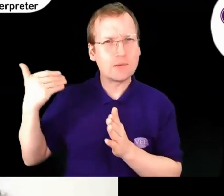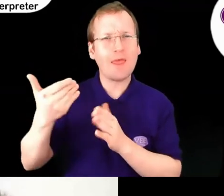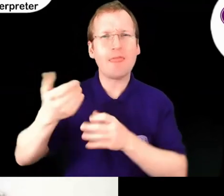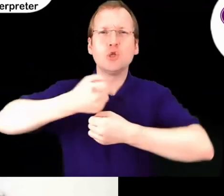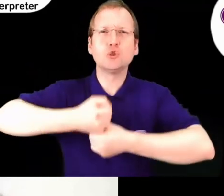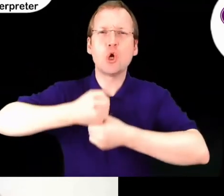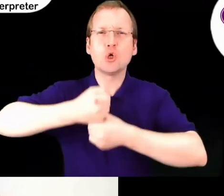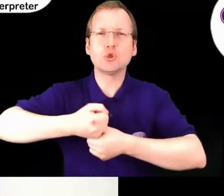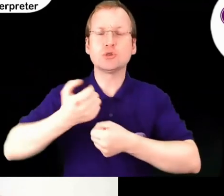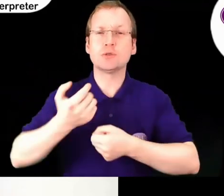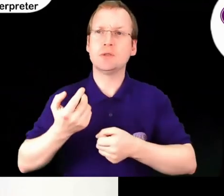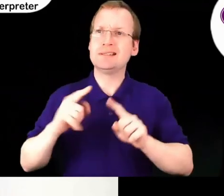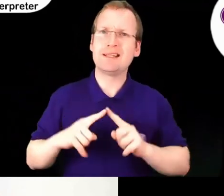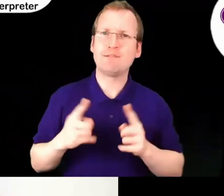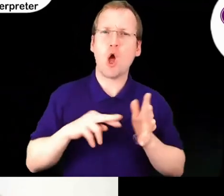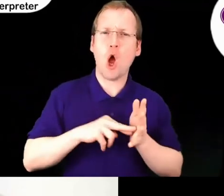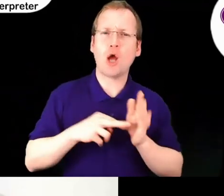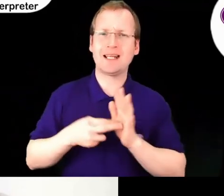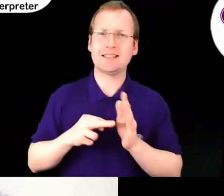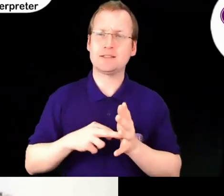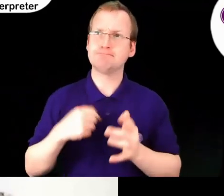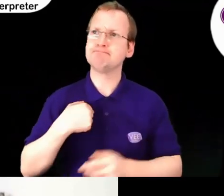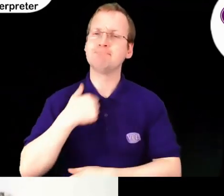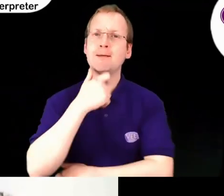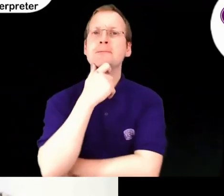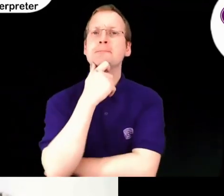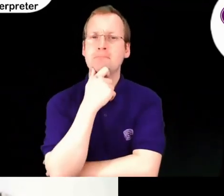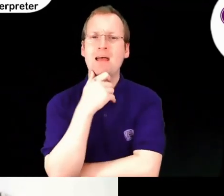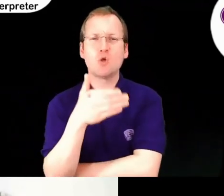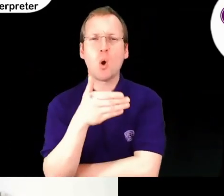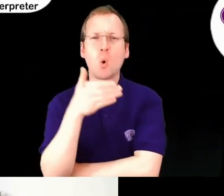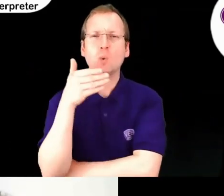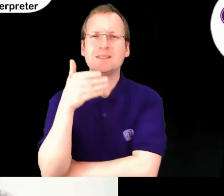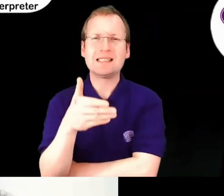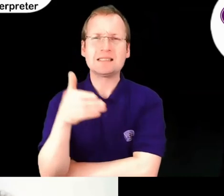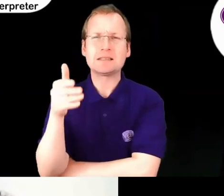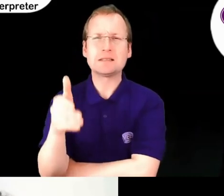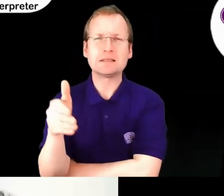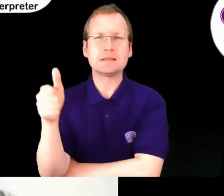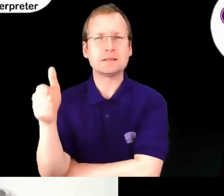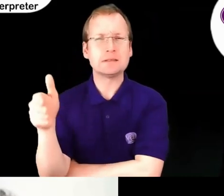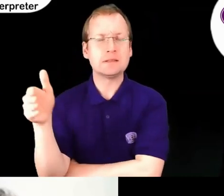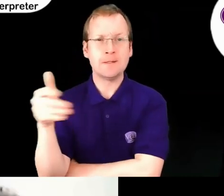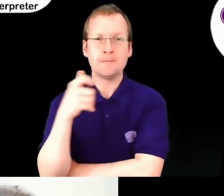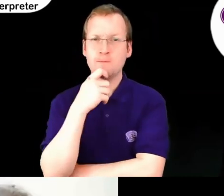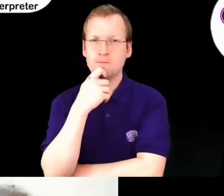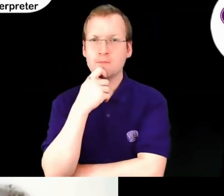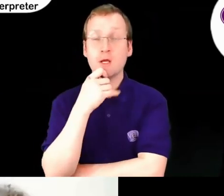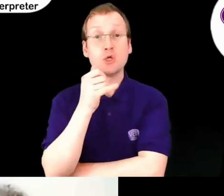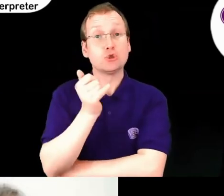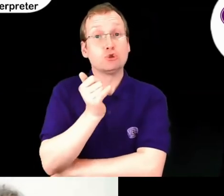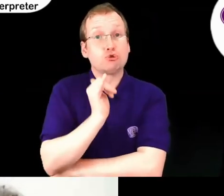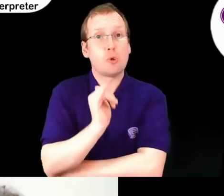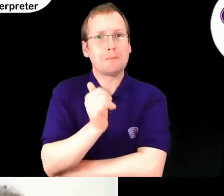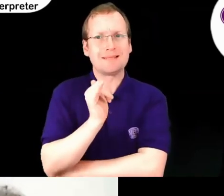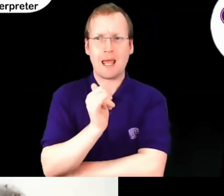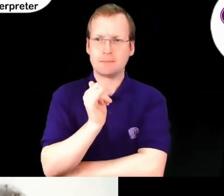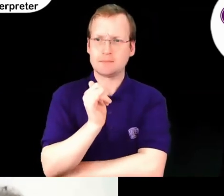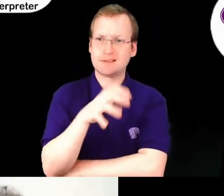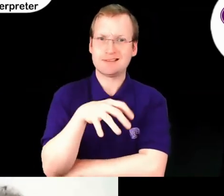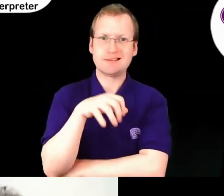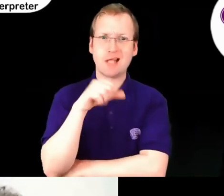and organisations, I've noticed how when there's difficulty, it sometimes starts